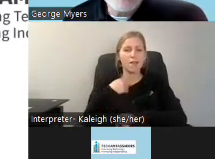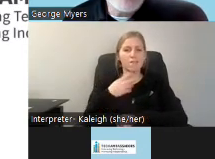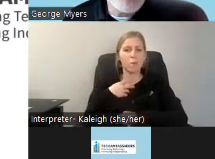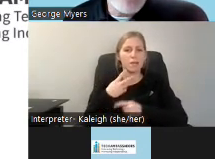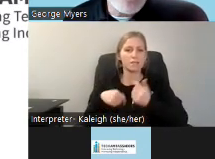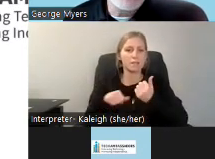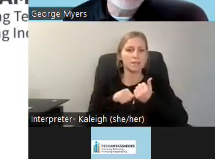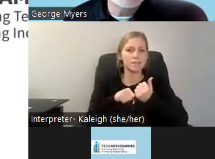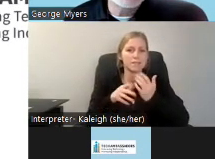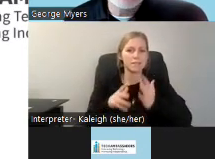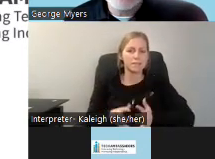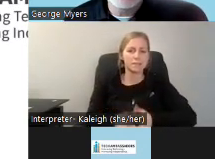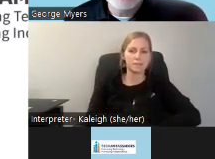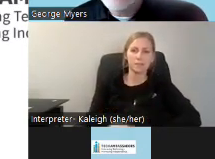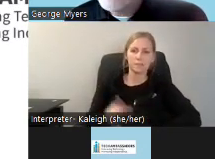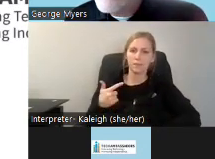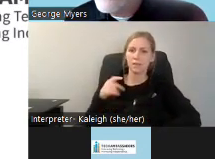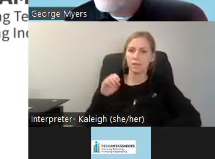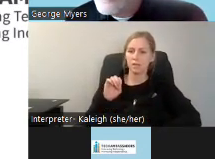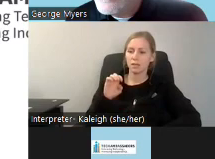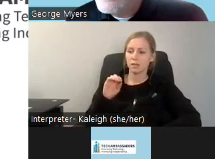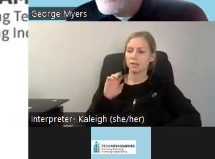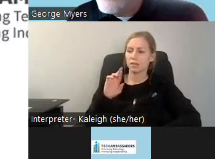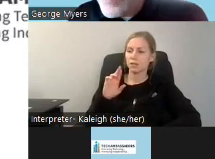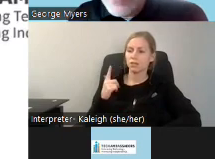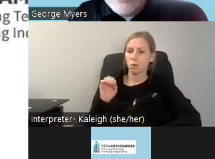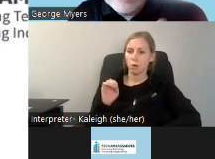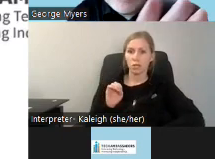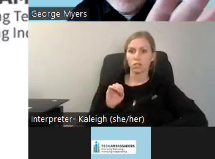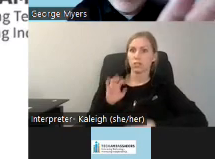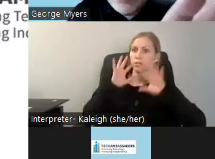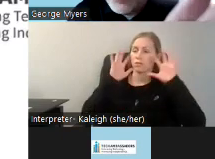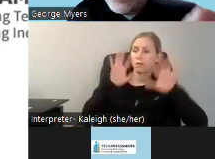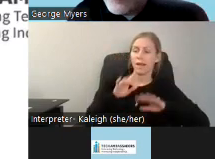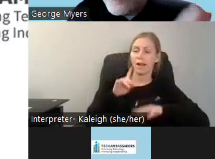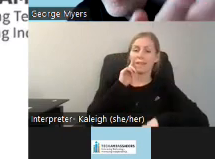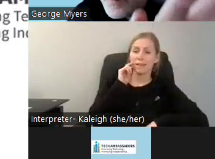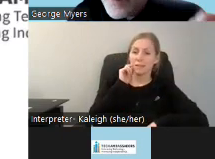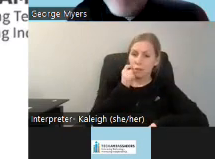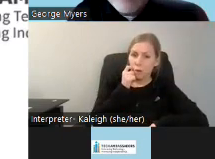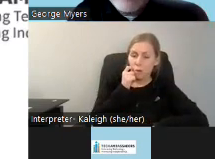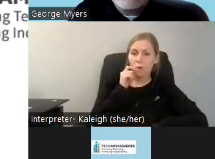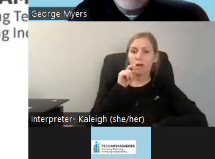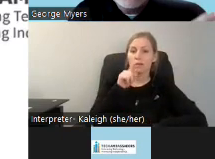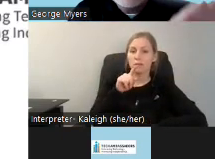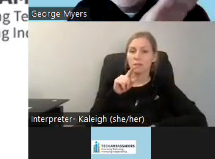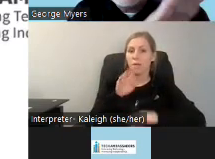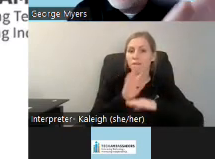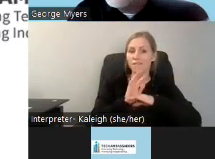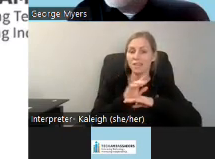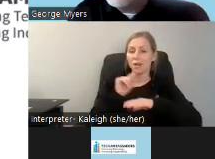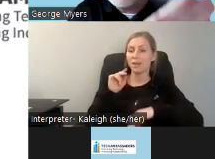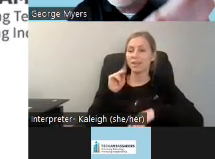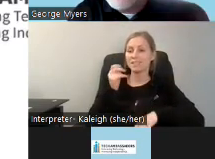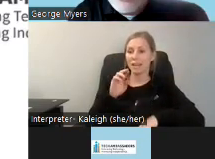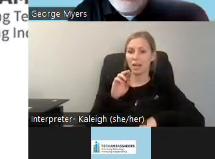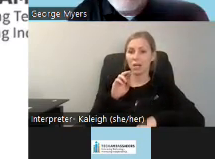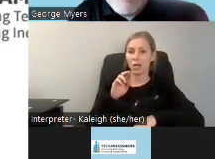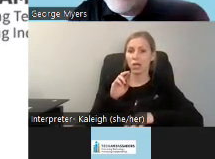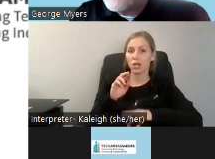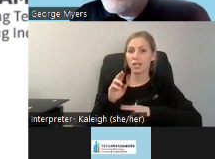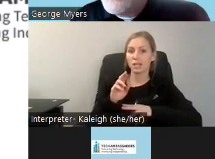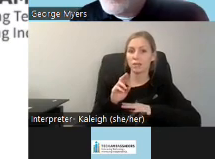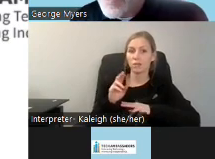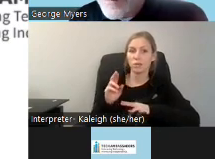Great. And I think it's really neat, the video that Tanner recorded on his iPhone showed you